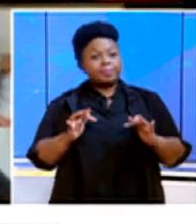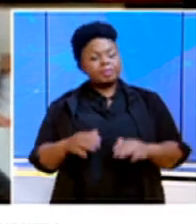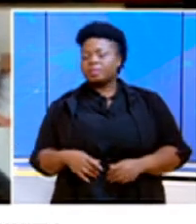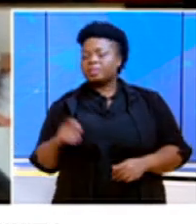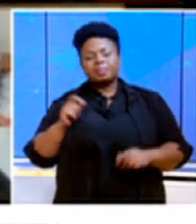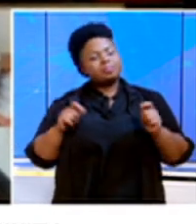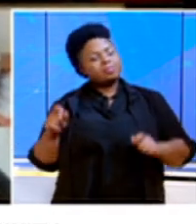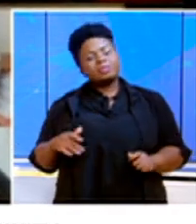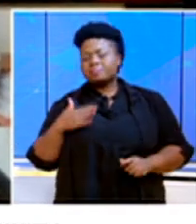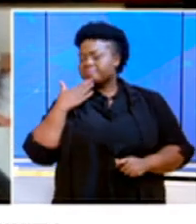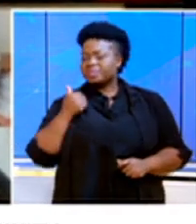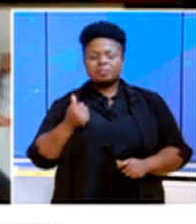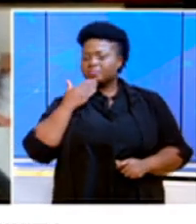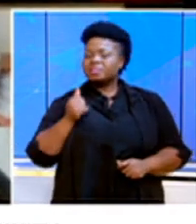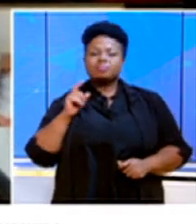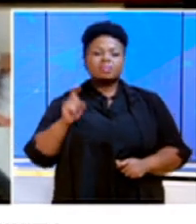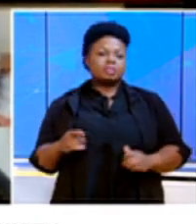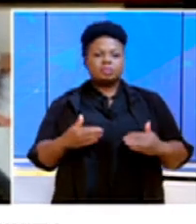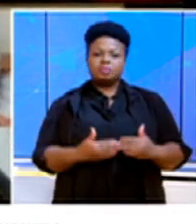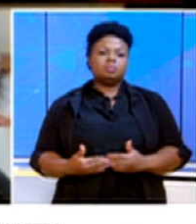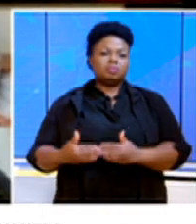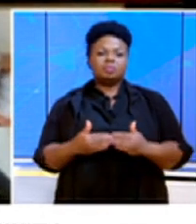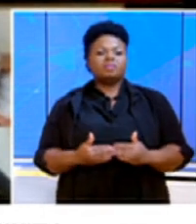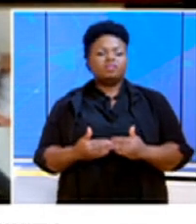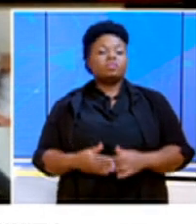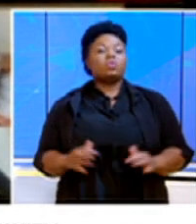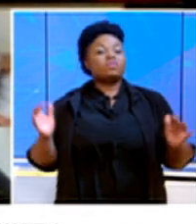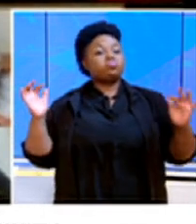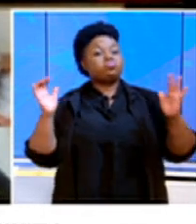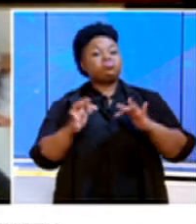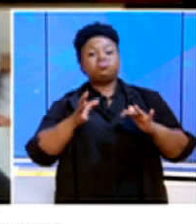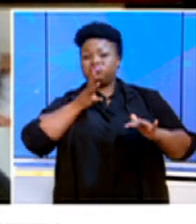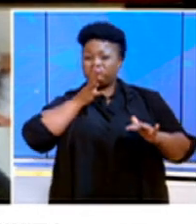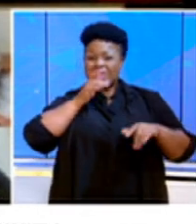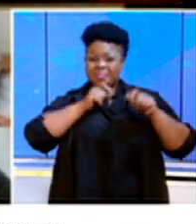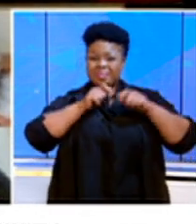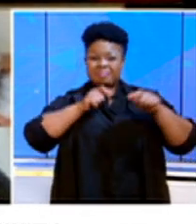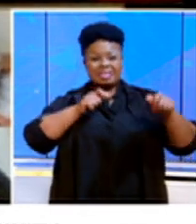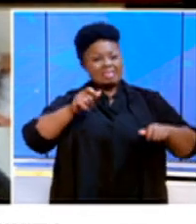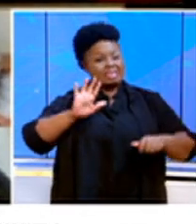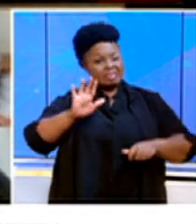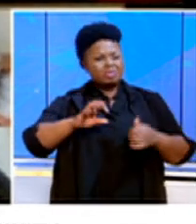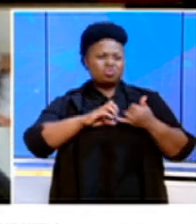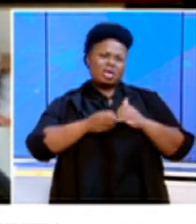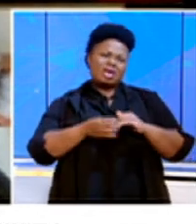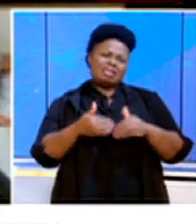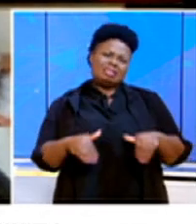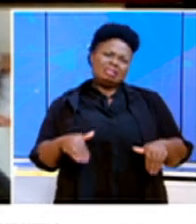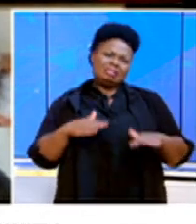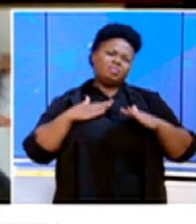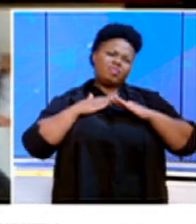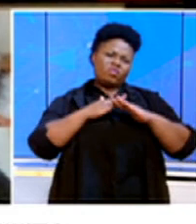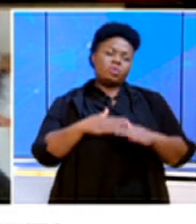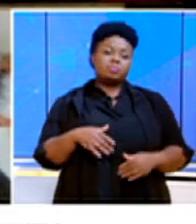people need to exercise a huge amount of caution when you go into a very large gathering like that. Yeah. But I think that general religious